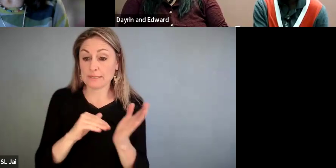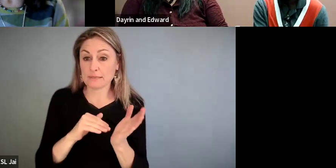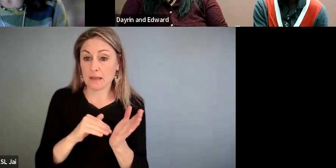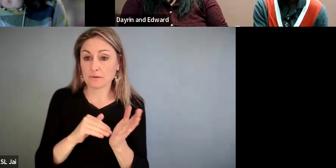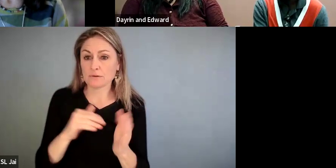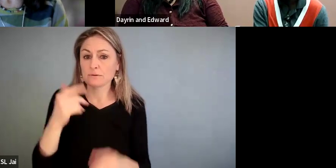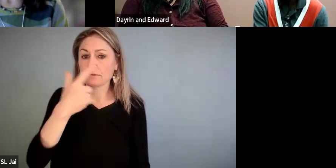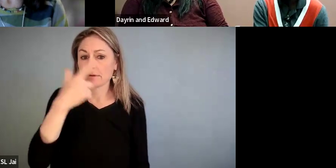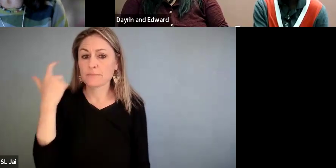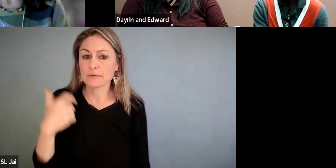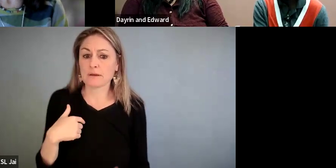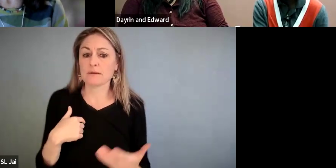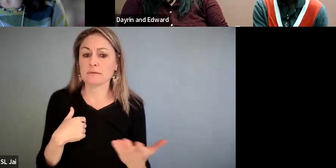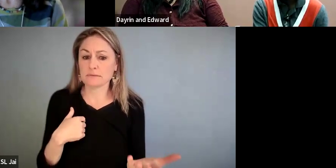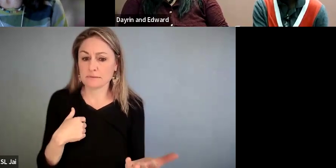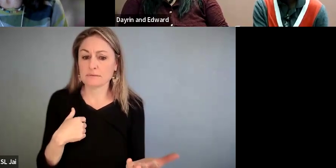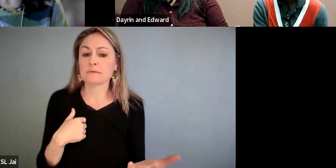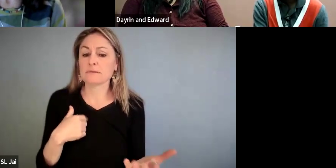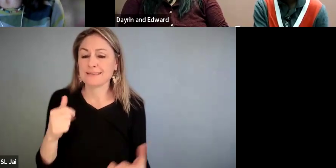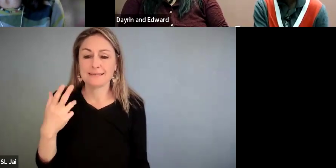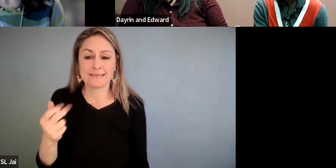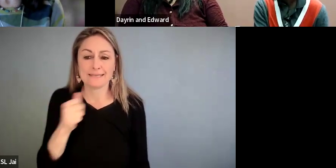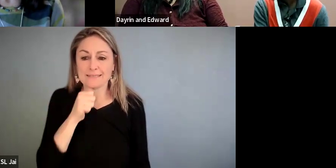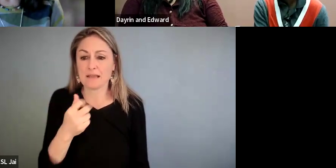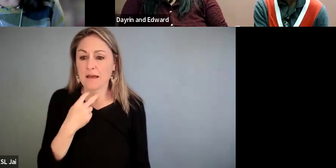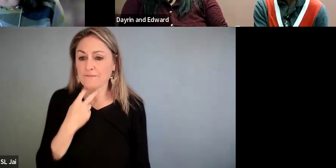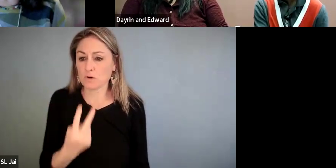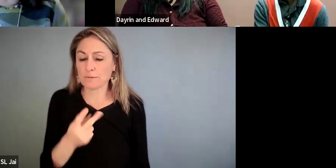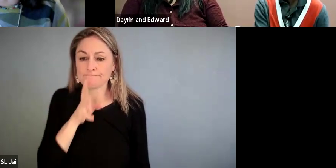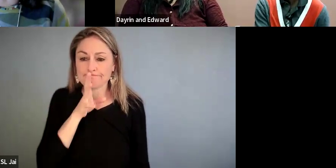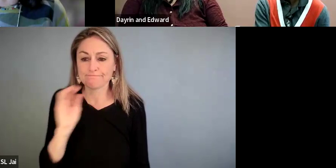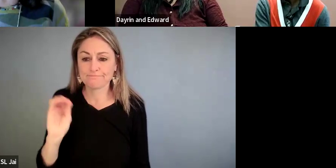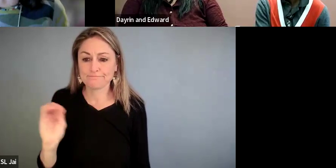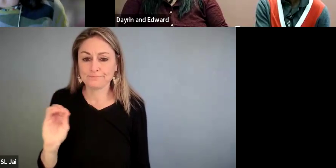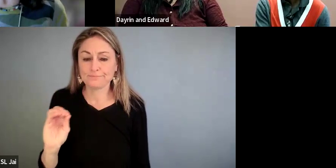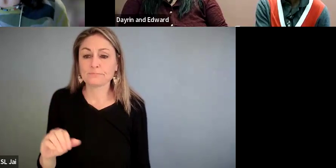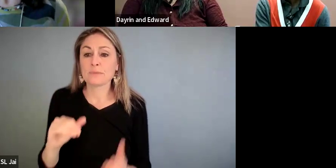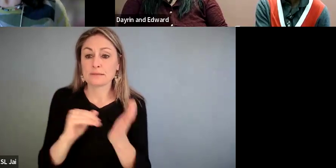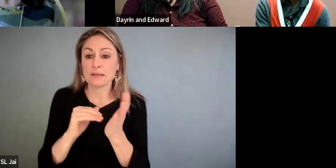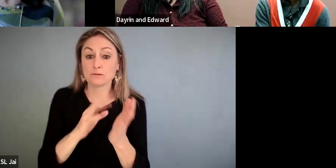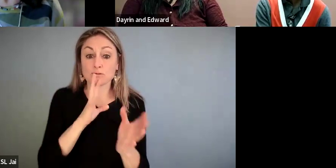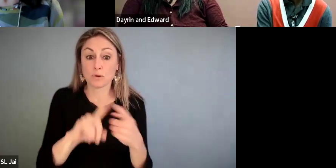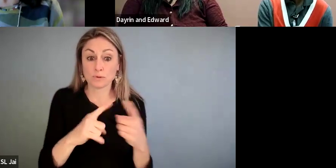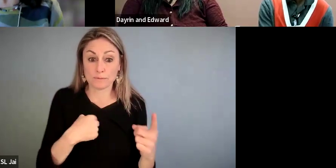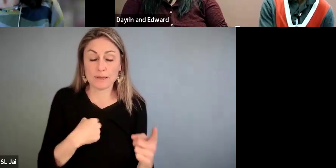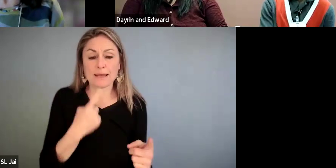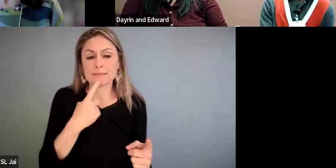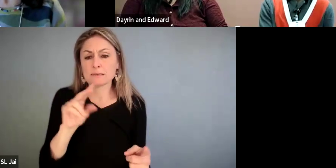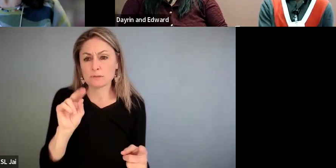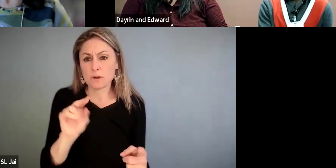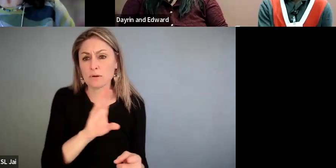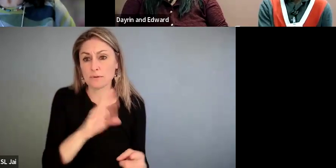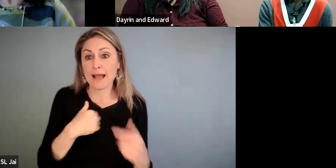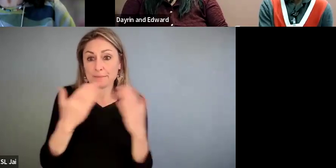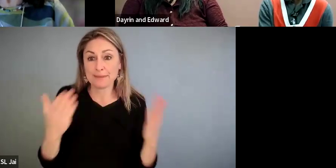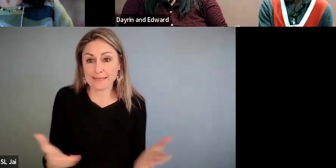he's nonverbal. A lot of the times the doctor just directly to me and talk to me, and I say, no, I'm